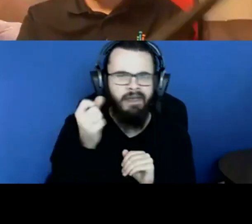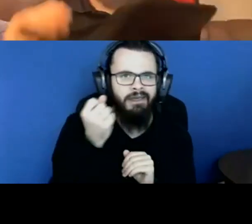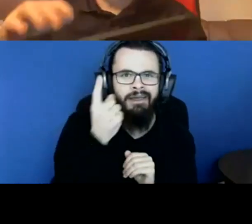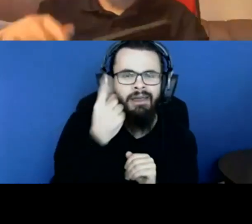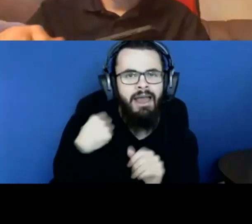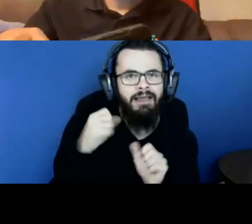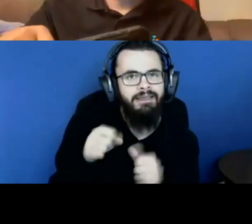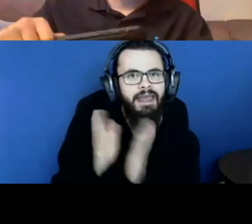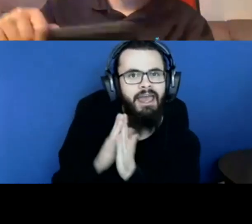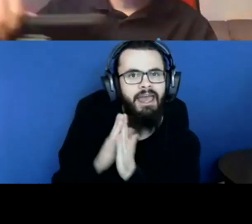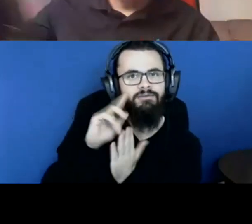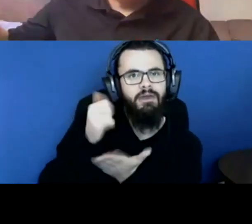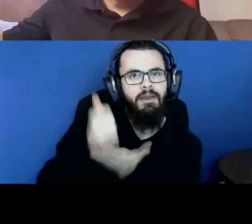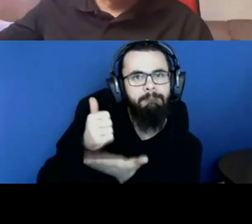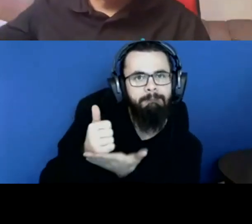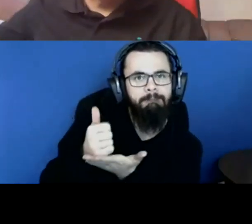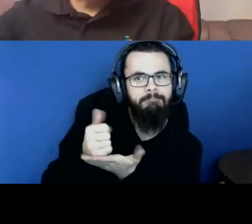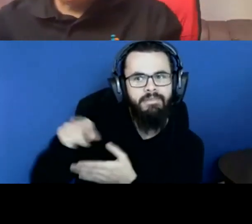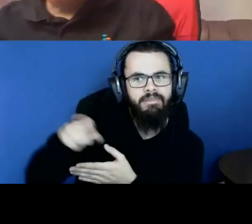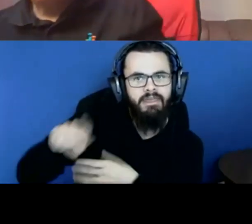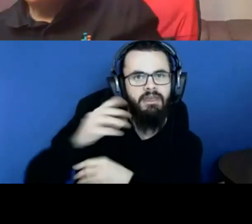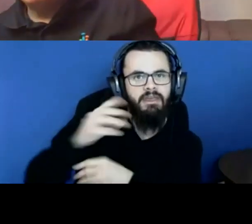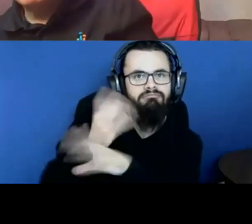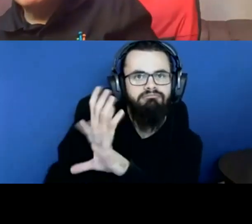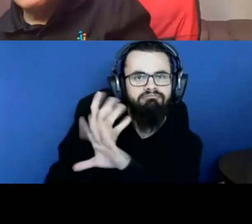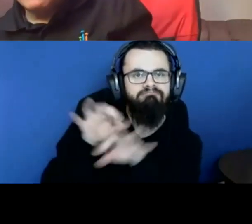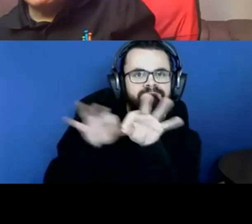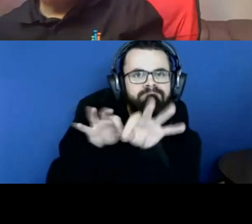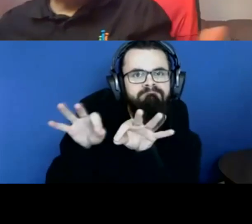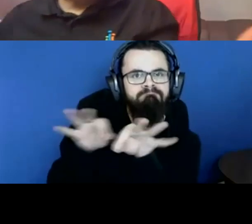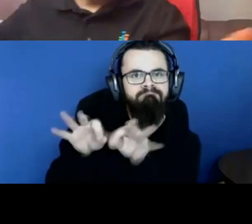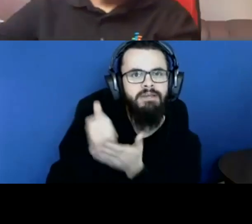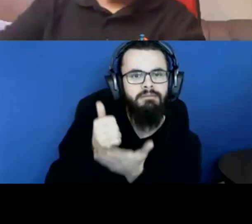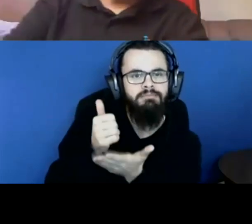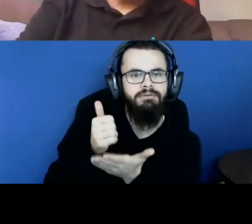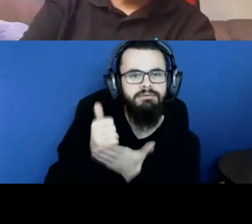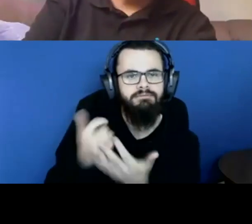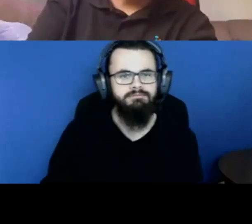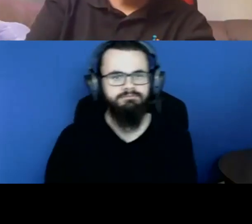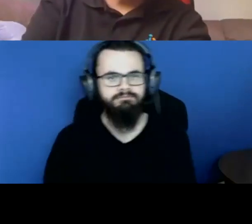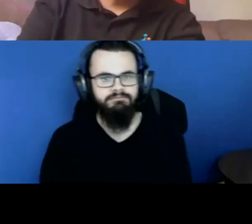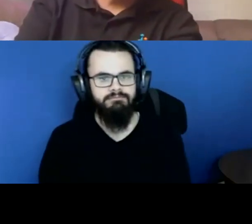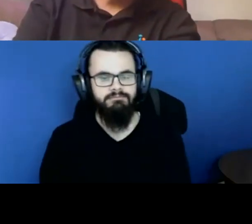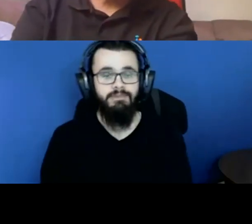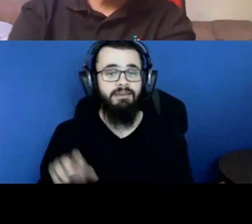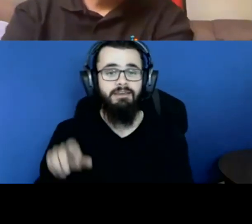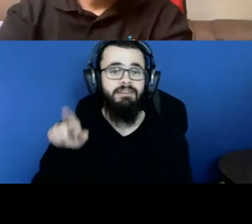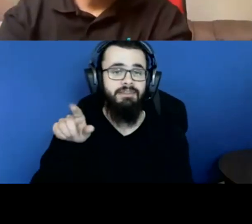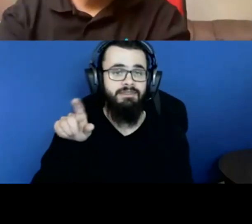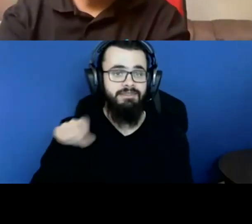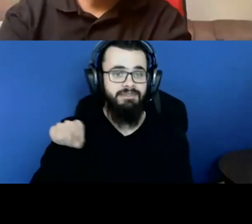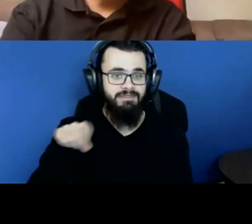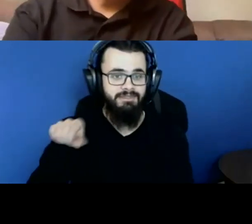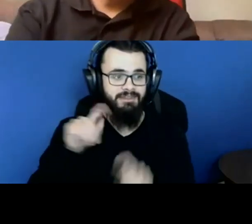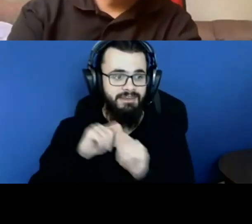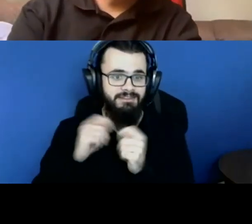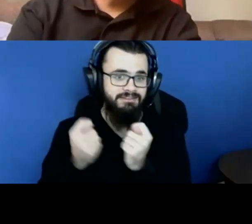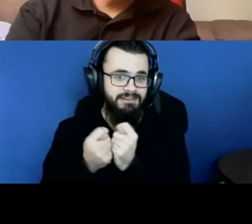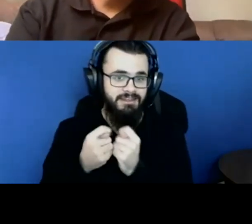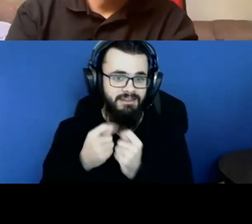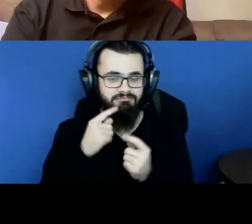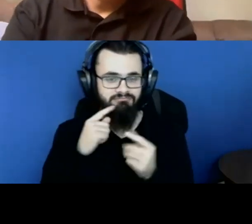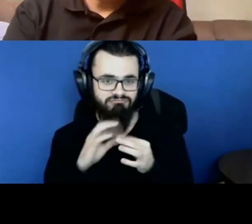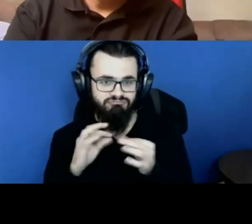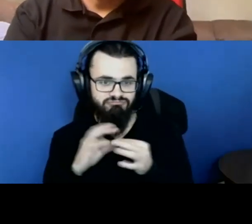And when they showed me that, and they told me that they're going to put a camera in my kitchen, I was like,